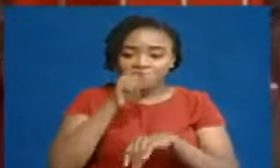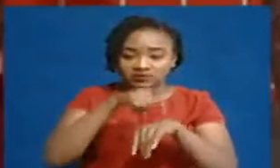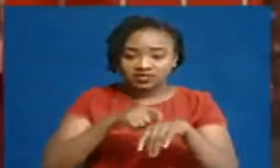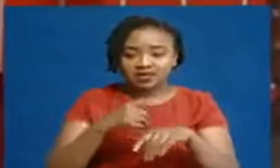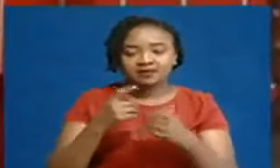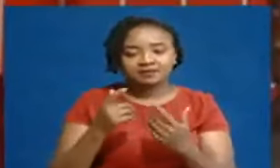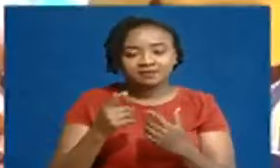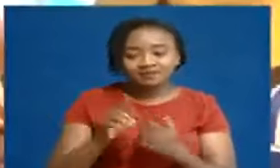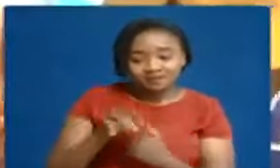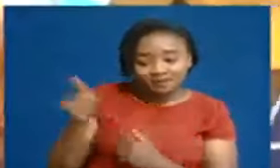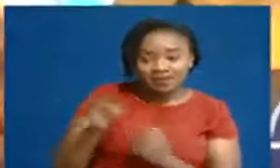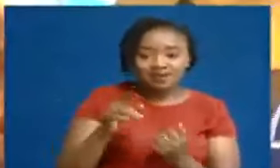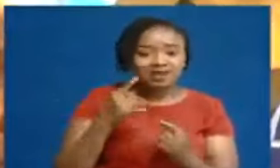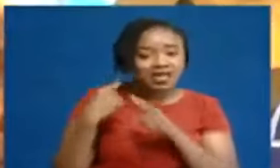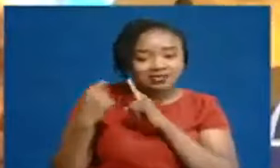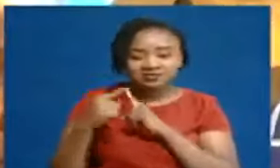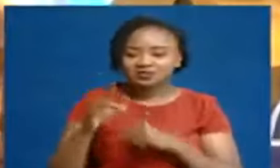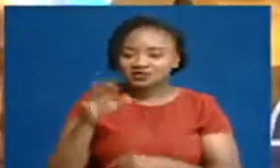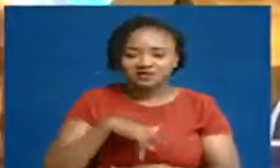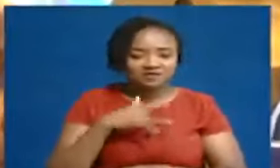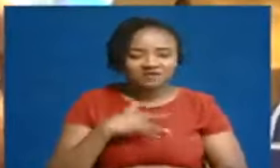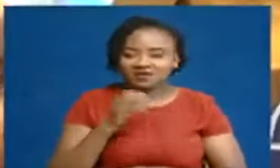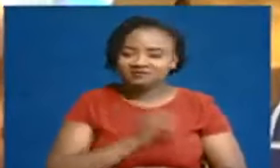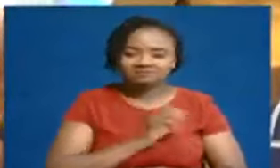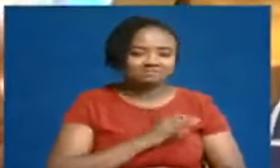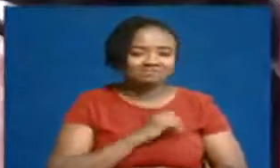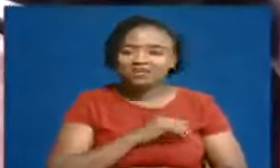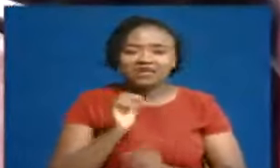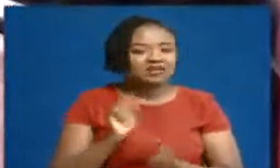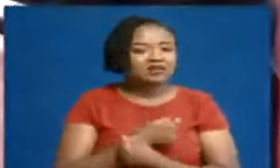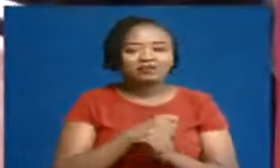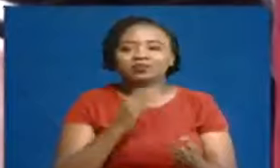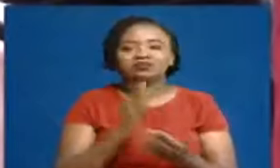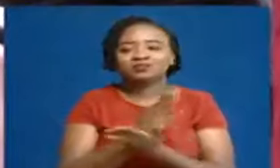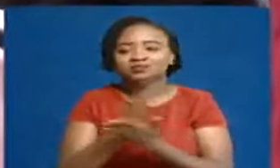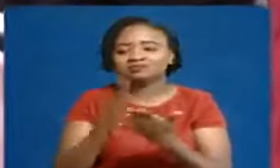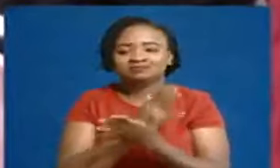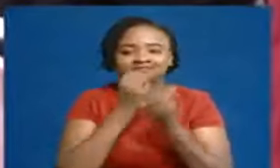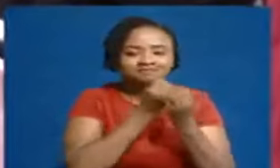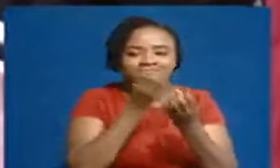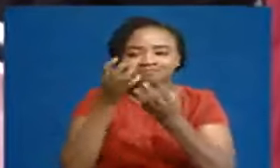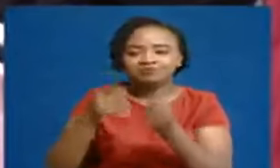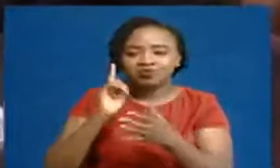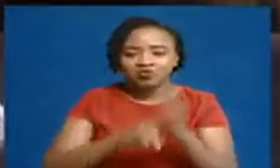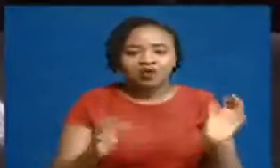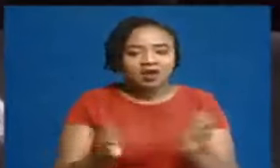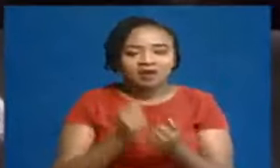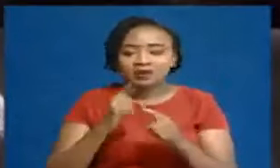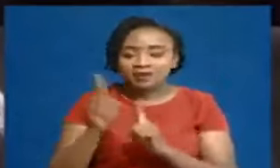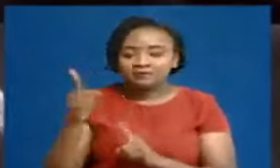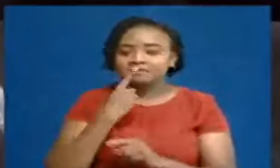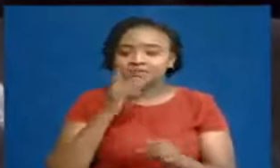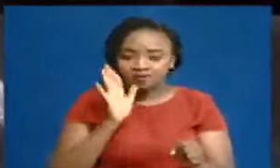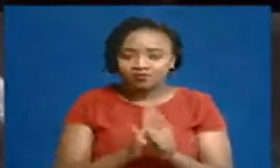The experience so fresh and scary that he could not even share before the altar, only giving a promise that they will